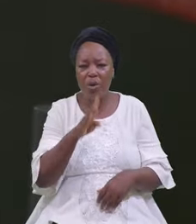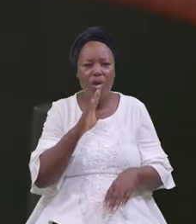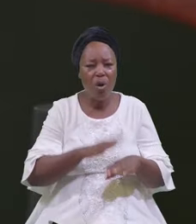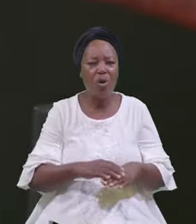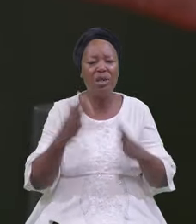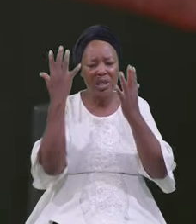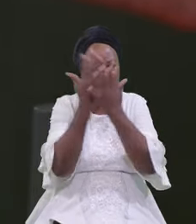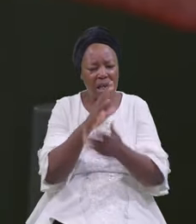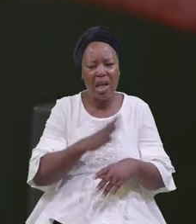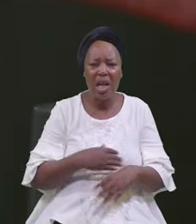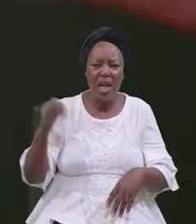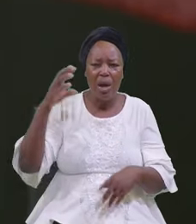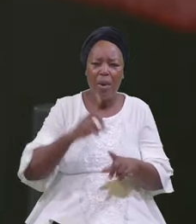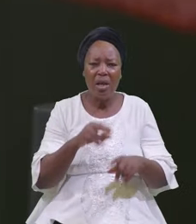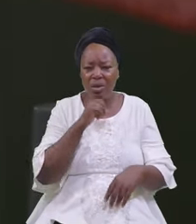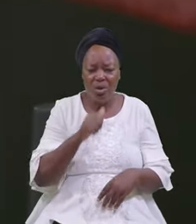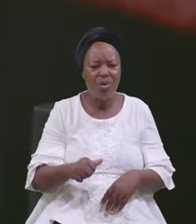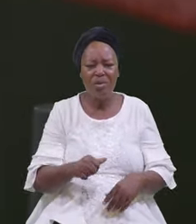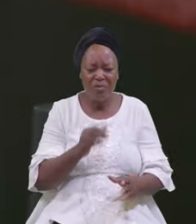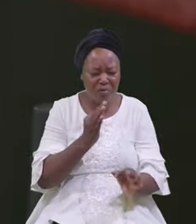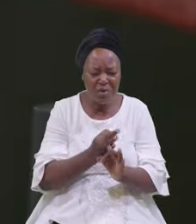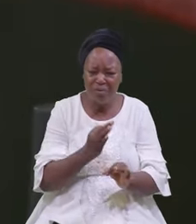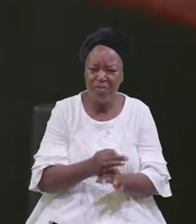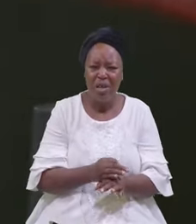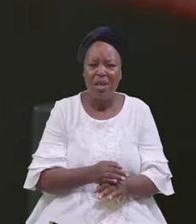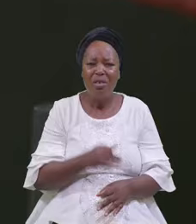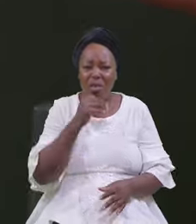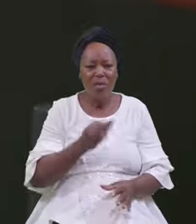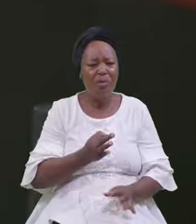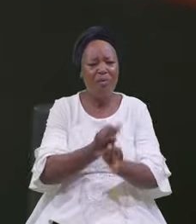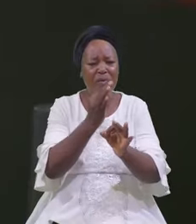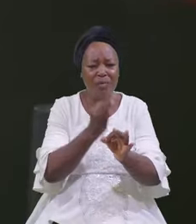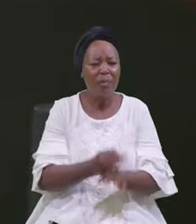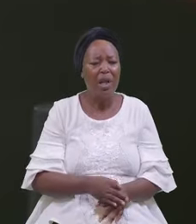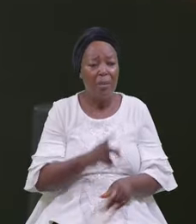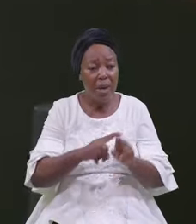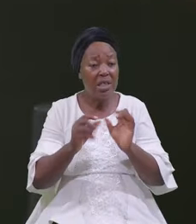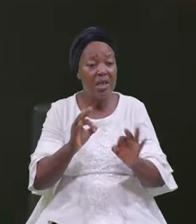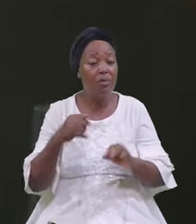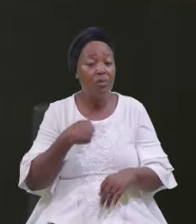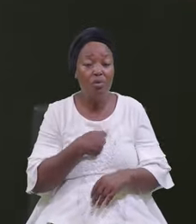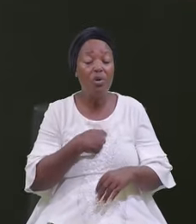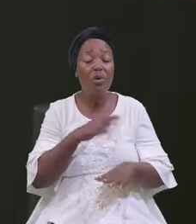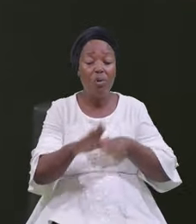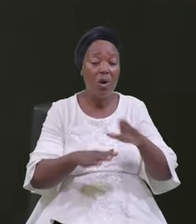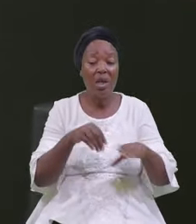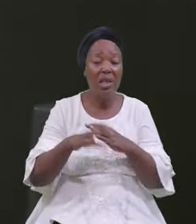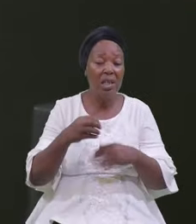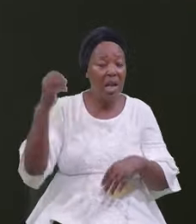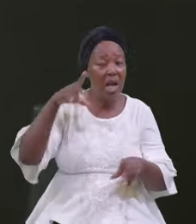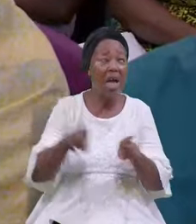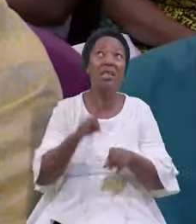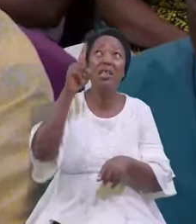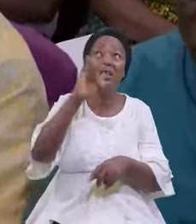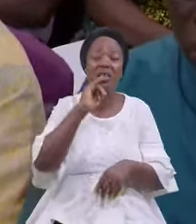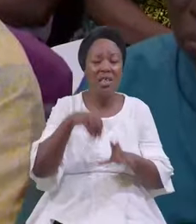and inconsistency and instability. But if we walk in the light, as he is in the light, we have fellowship